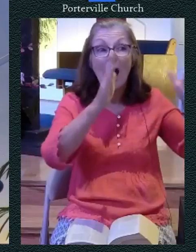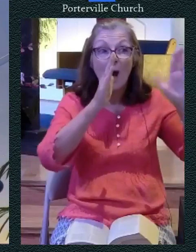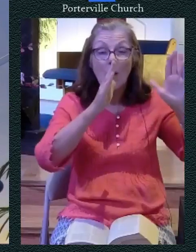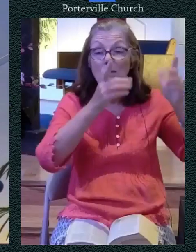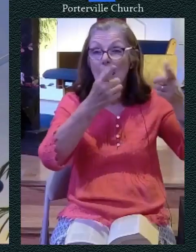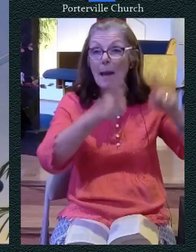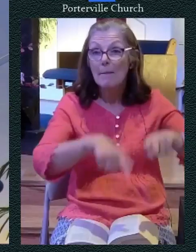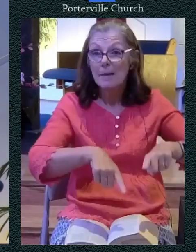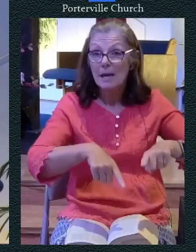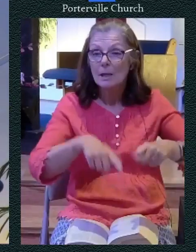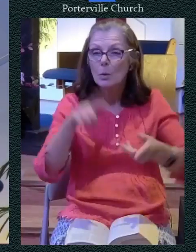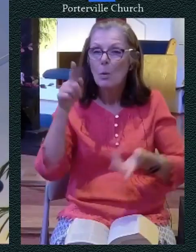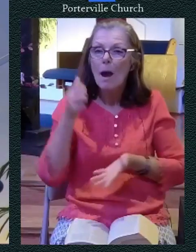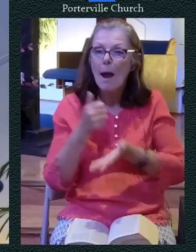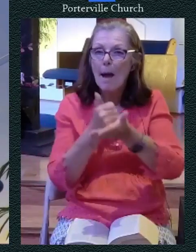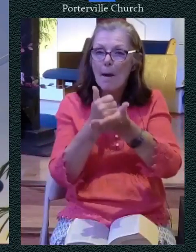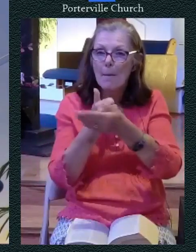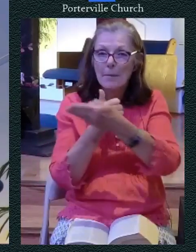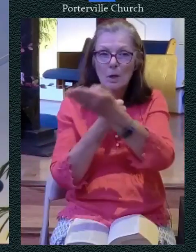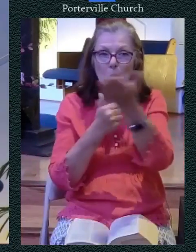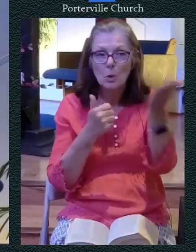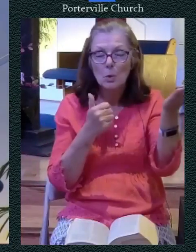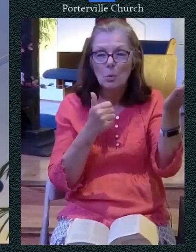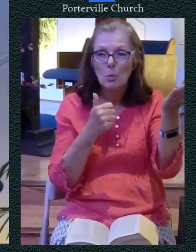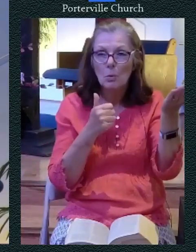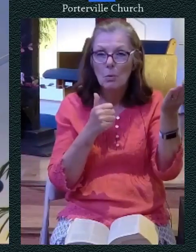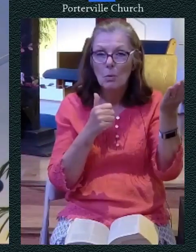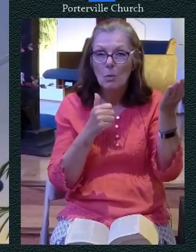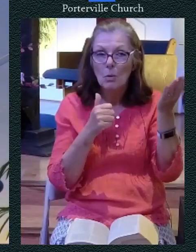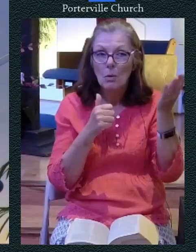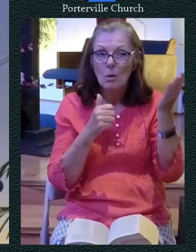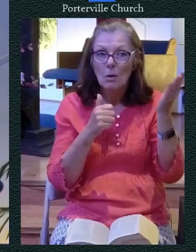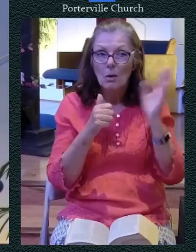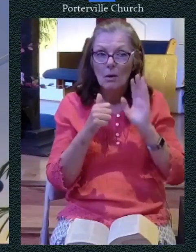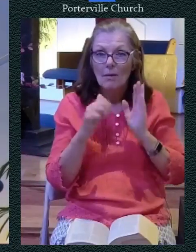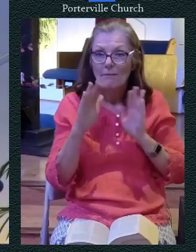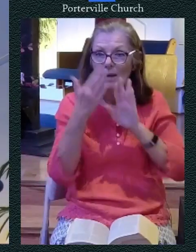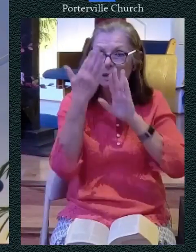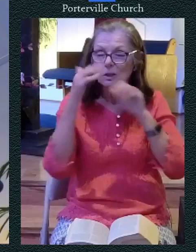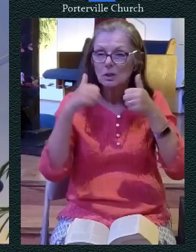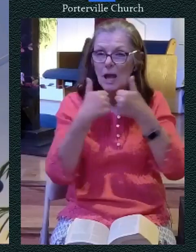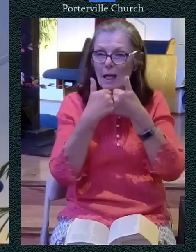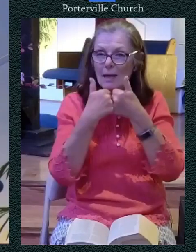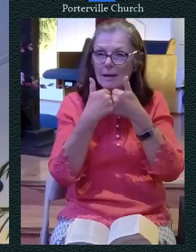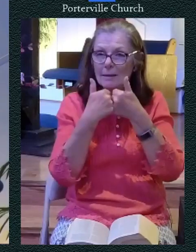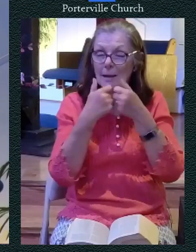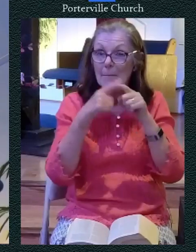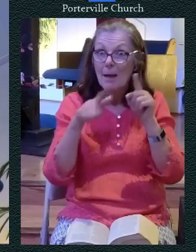moment of challenge in our lives. But oh, to find the humility,